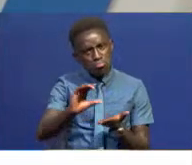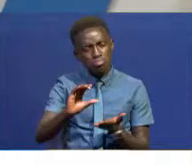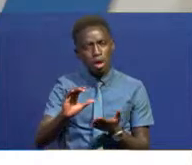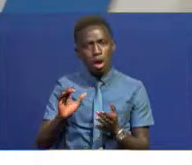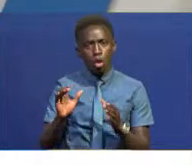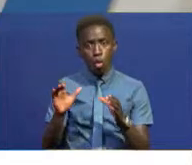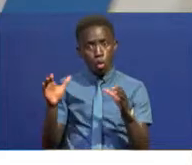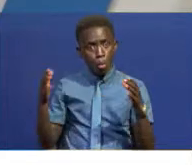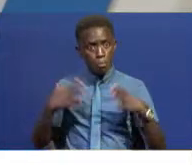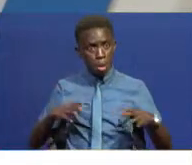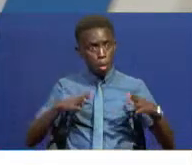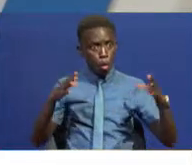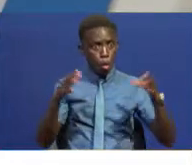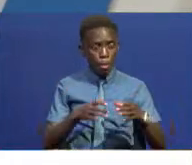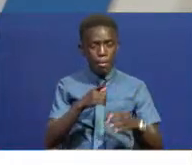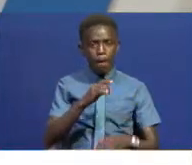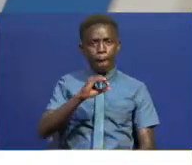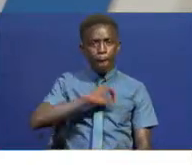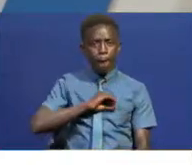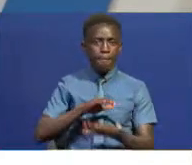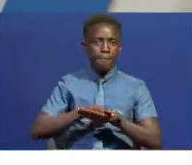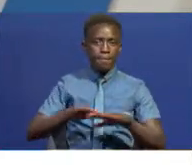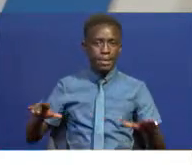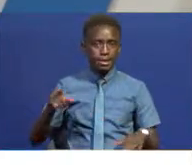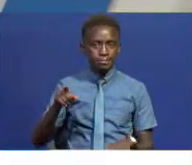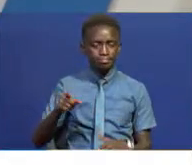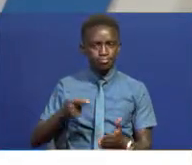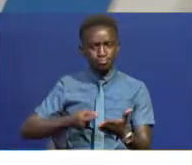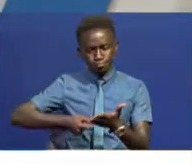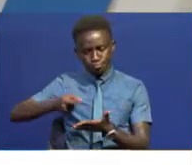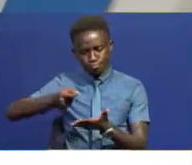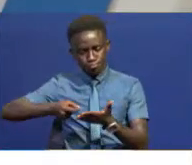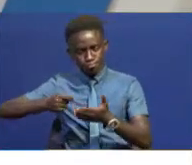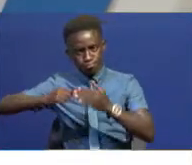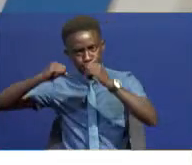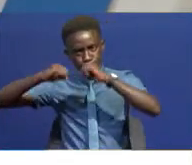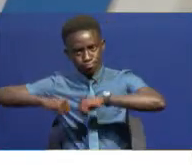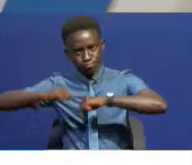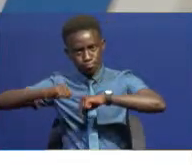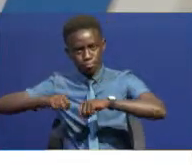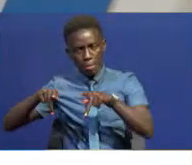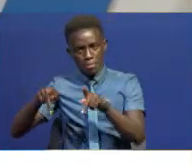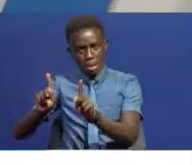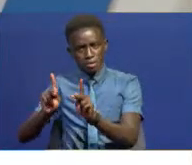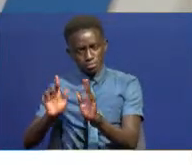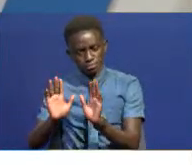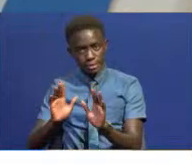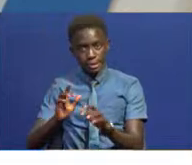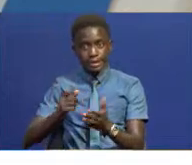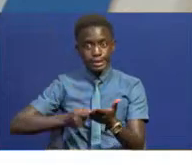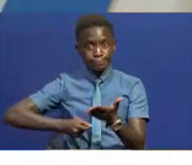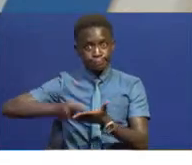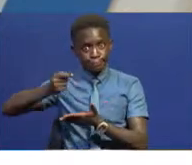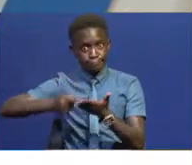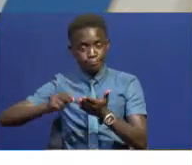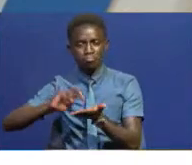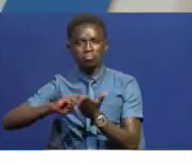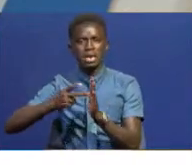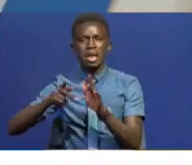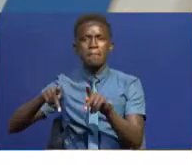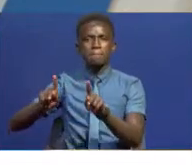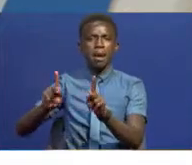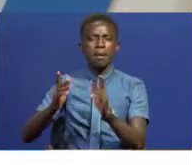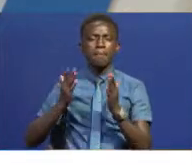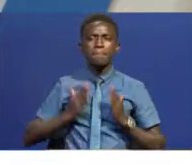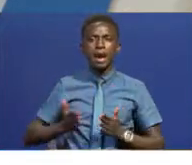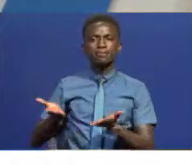that, and in instance, they sign consent. When they sign consent, they have given permission somebody to carry out